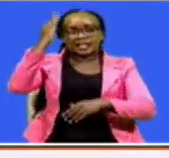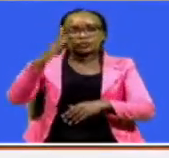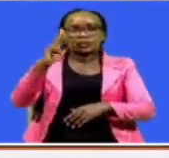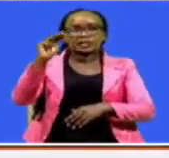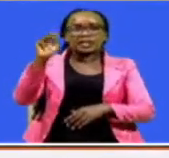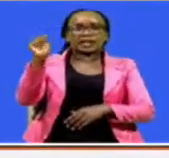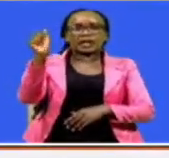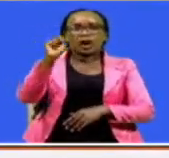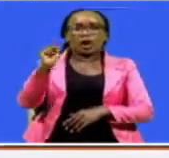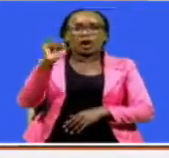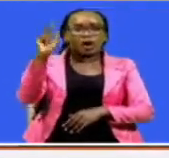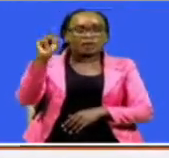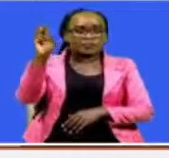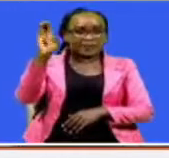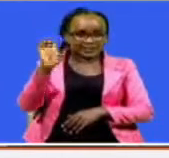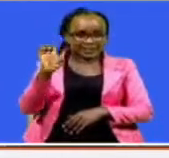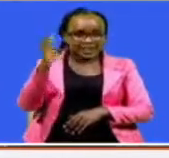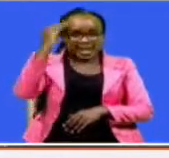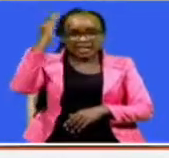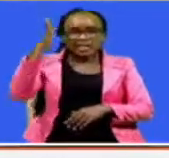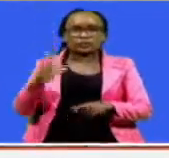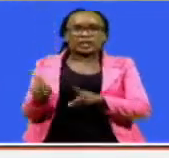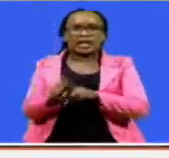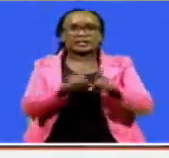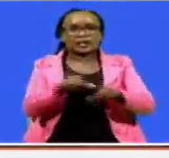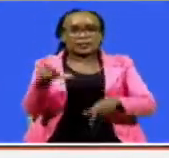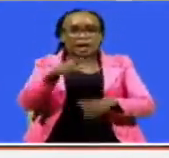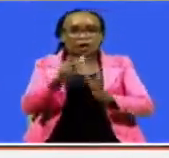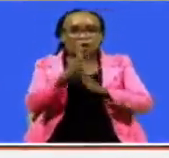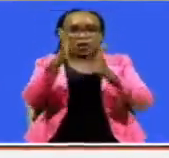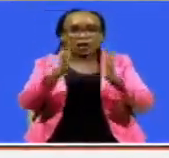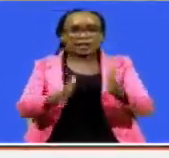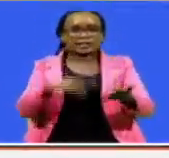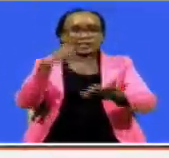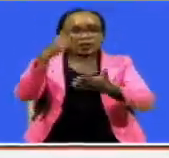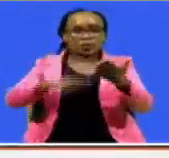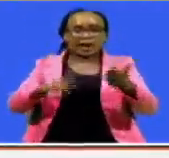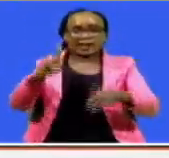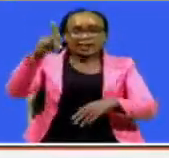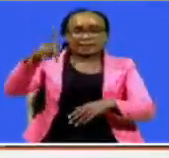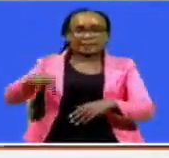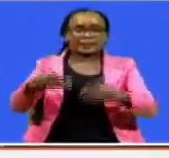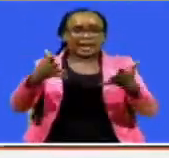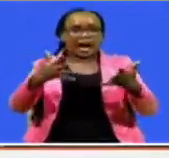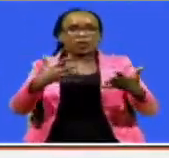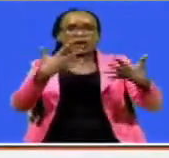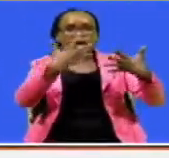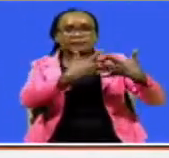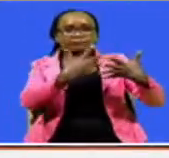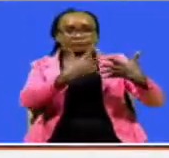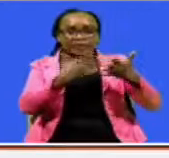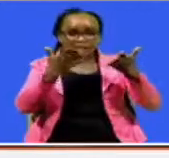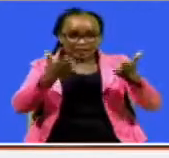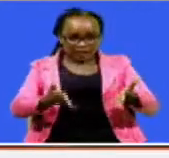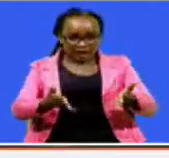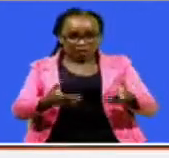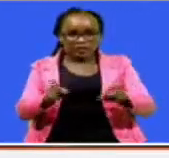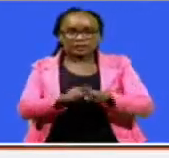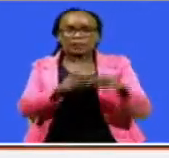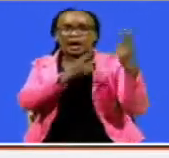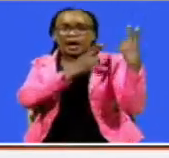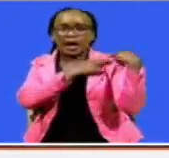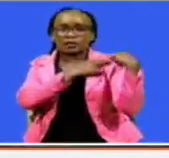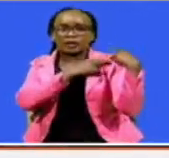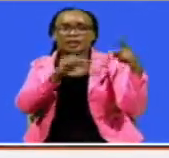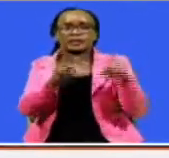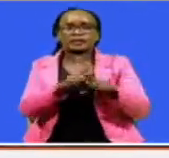as hardworking. The students and local leaders have demanded that the MP, who is in police custody, be held accountable and